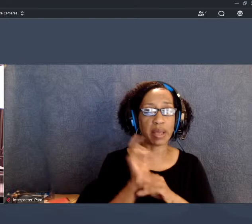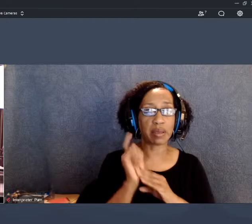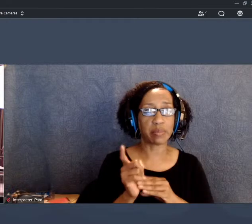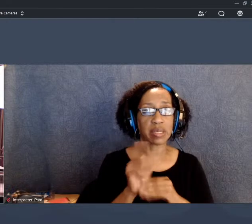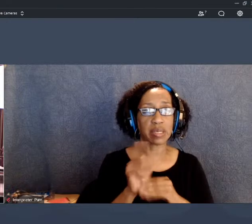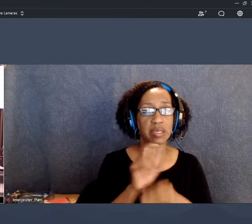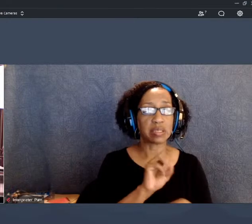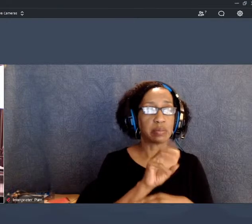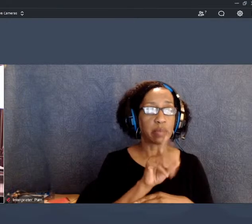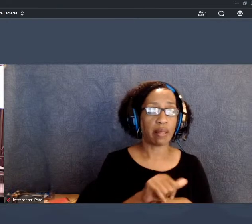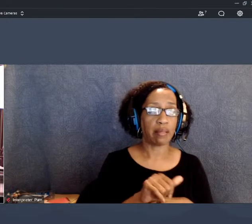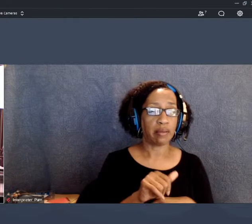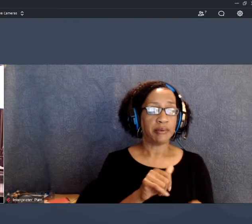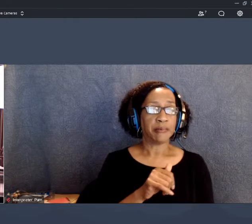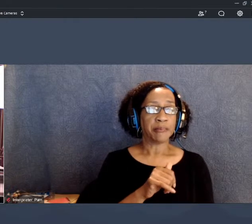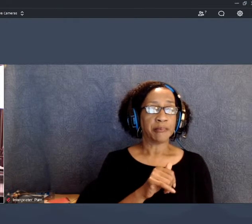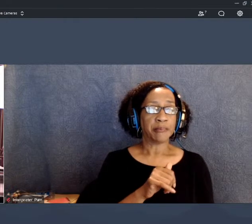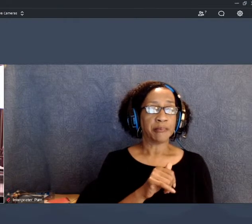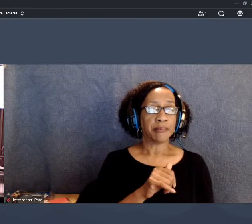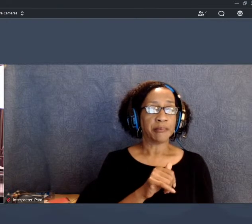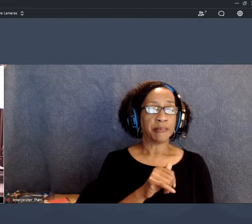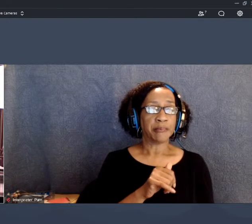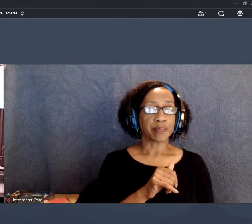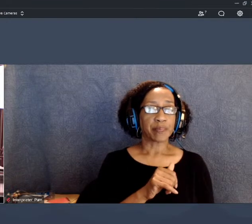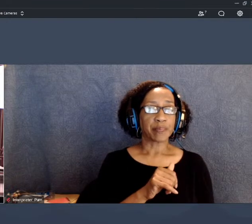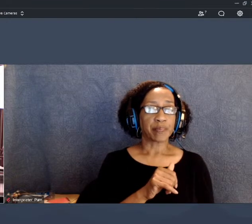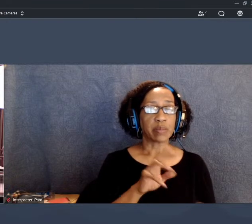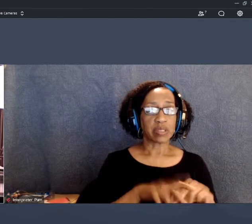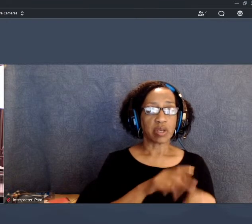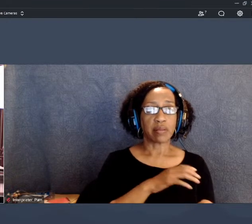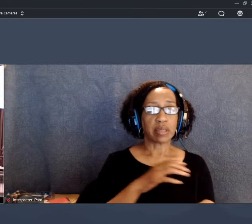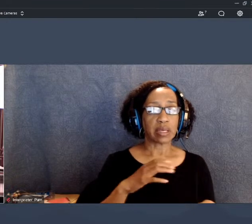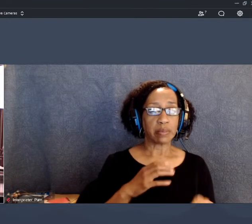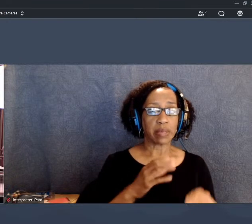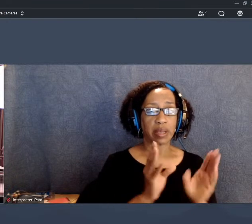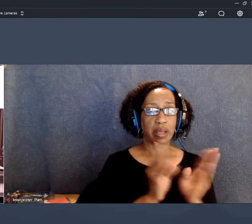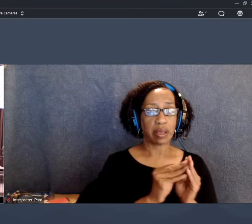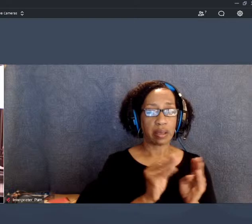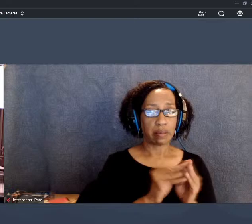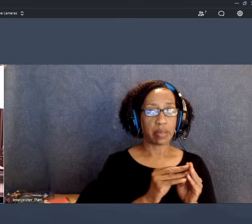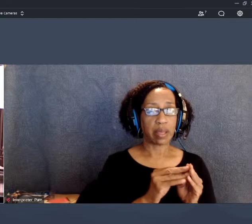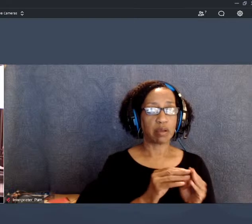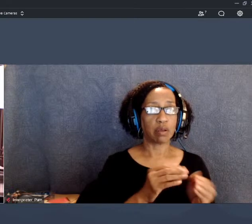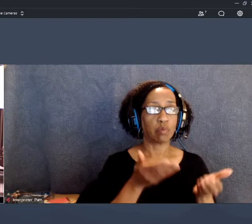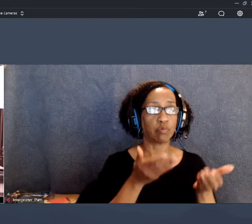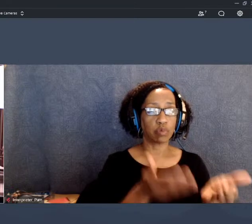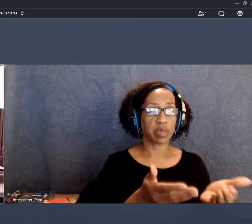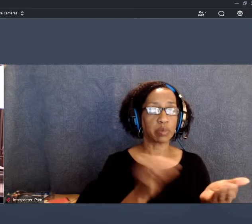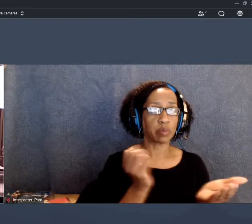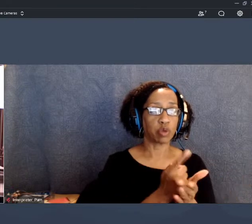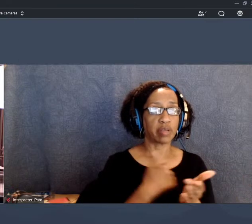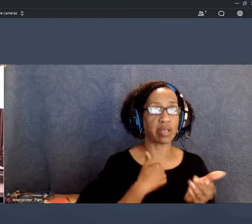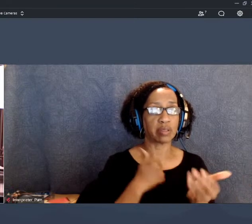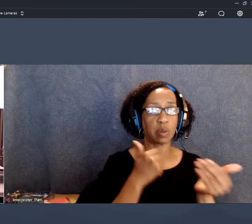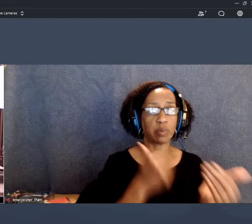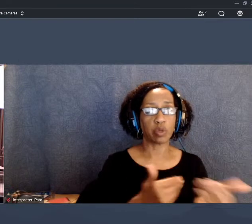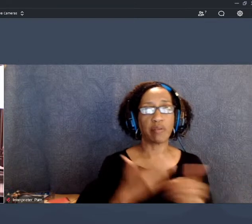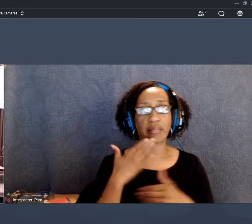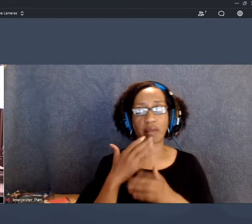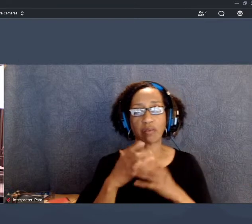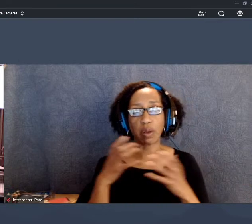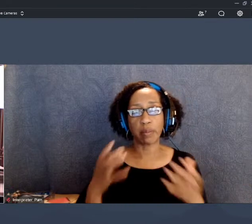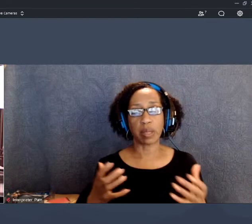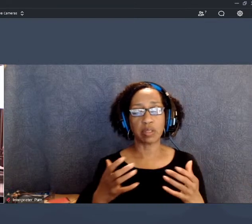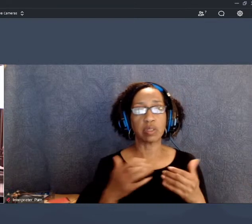Smiley. Mr. Chair, the committee met, recommended approval, and I so move. Thank you very much. Moved